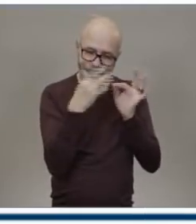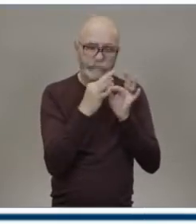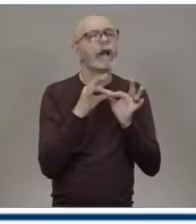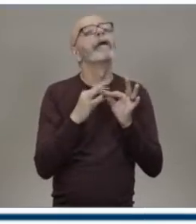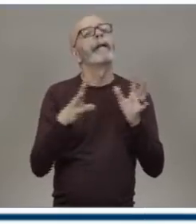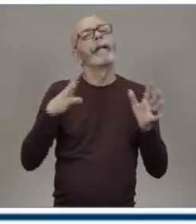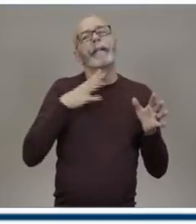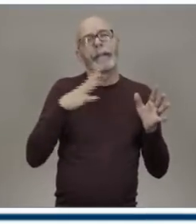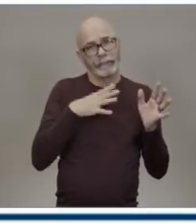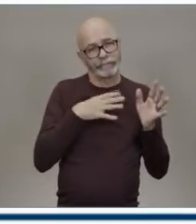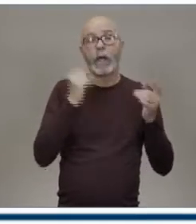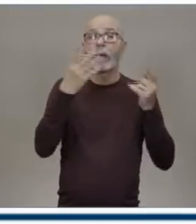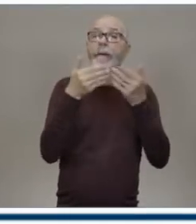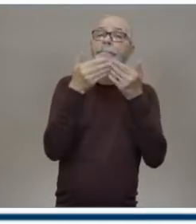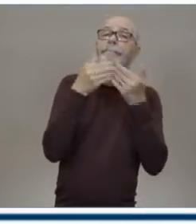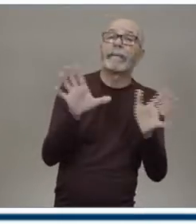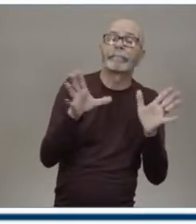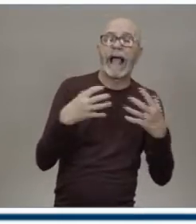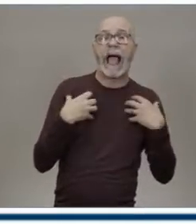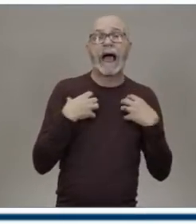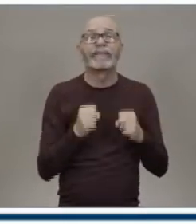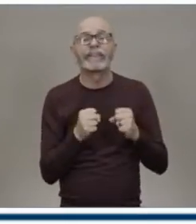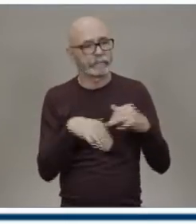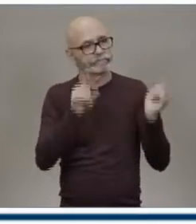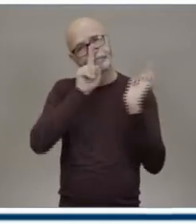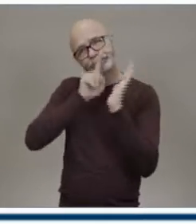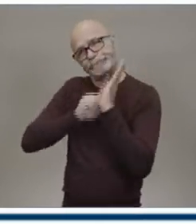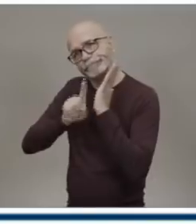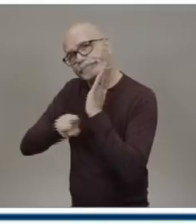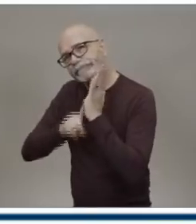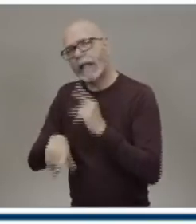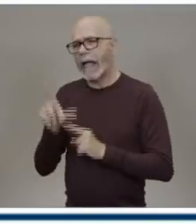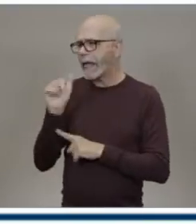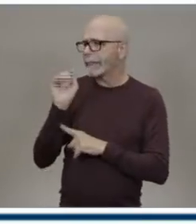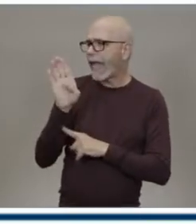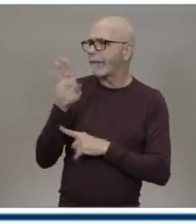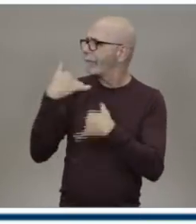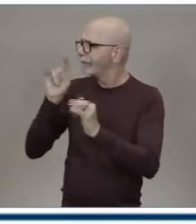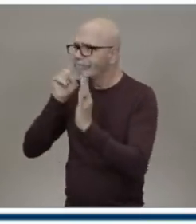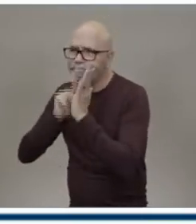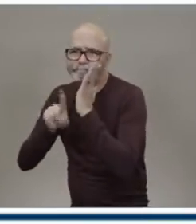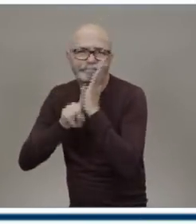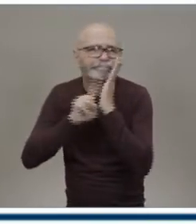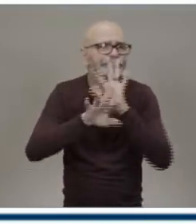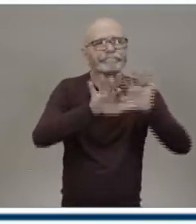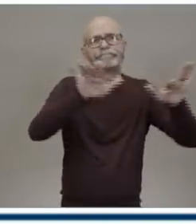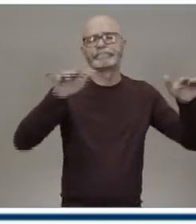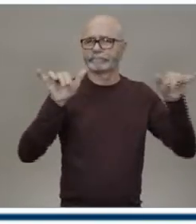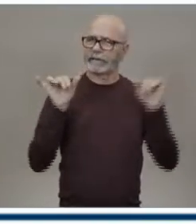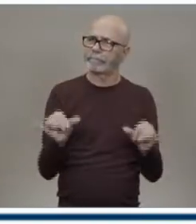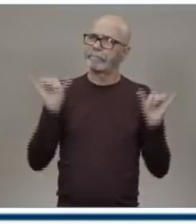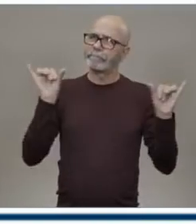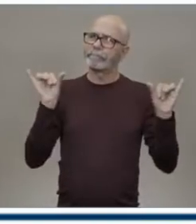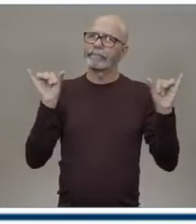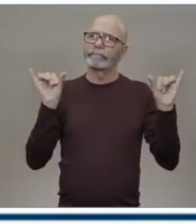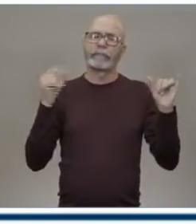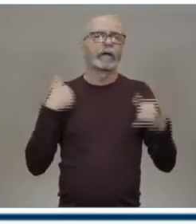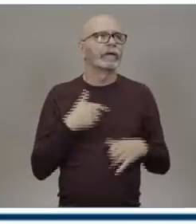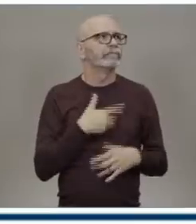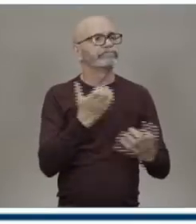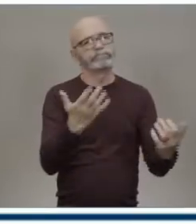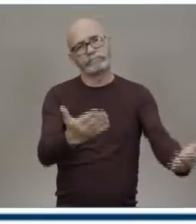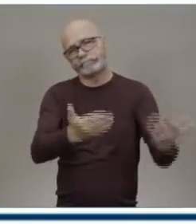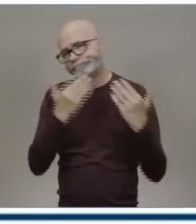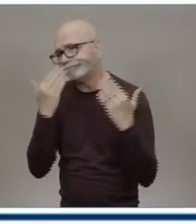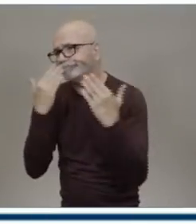manage cases, and our labs continue to analyze samples. So I want to send a huge thank you to all the staff who are doing